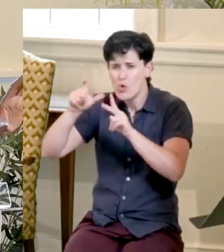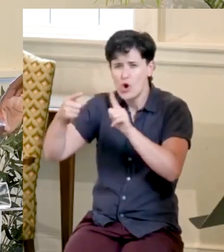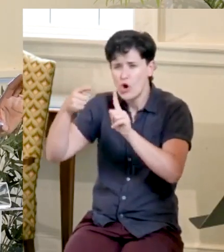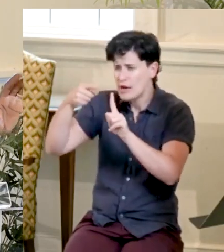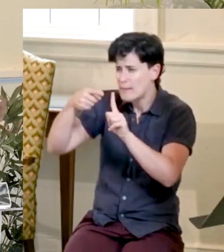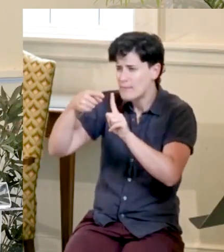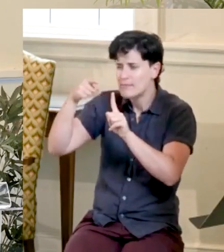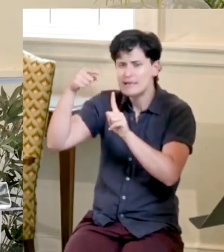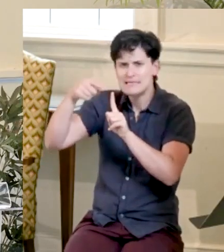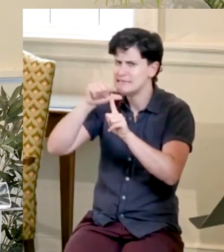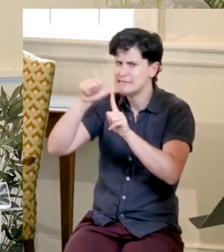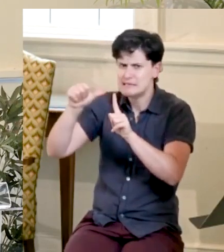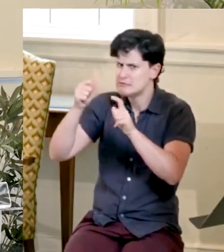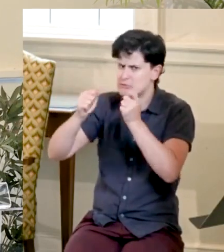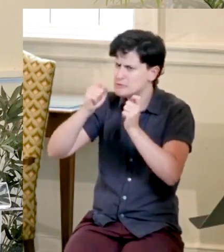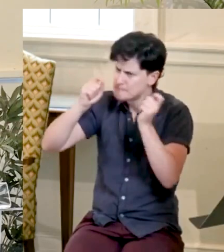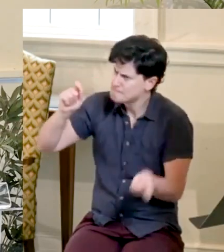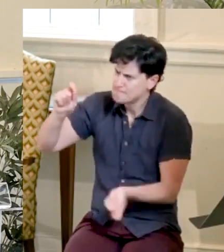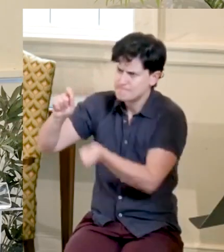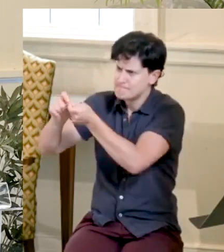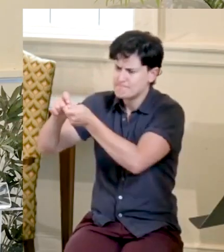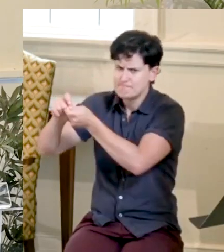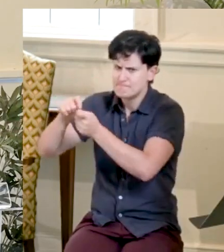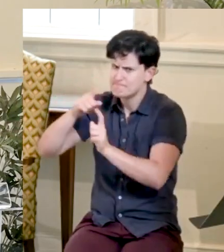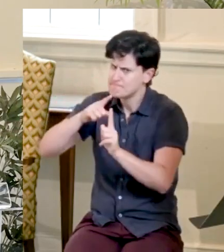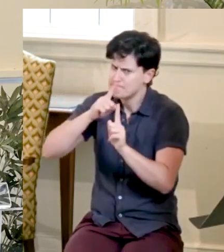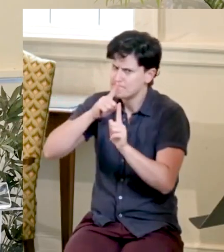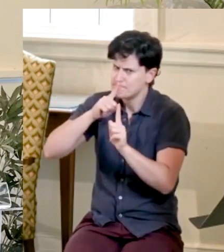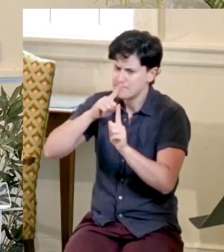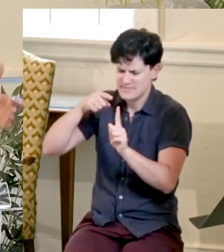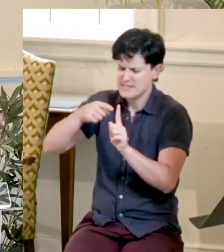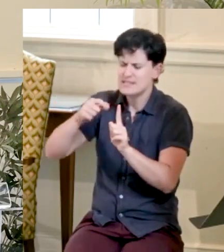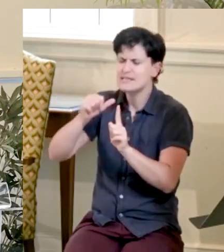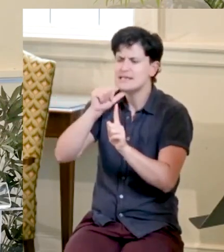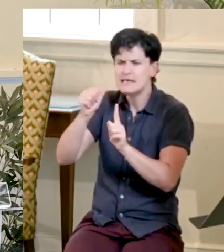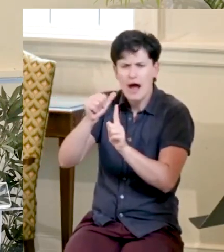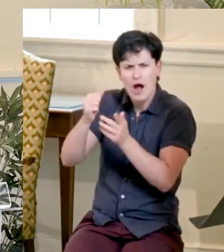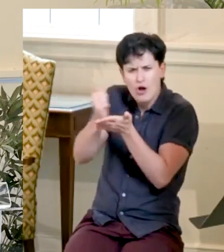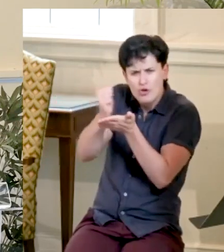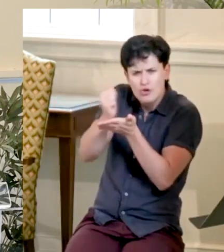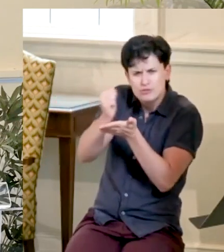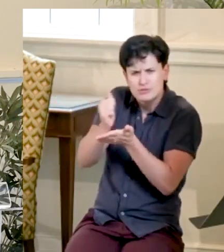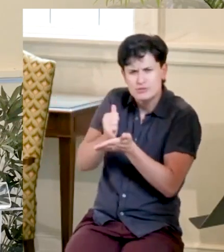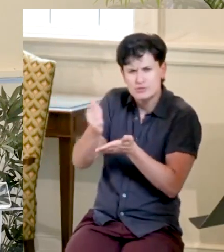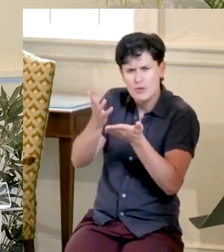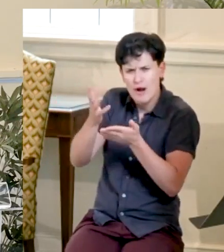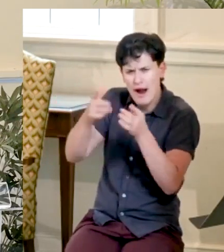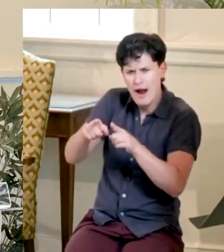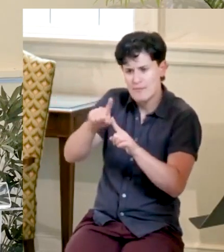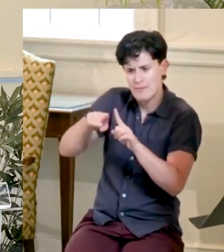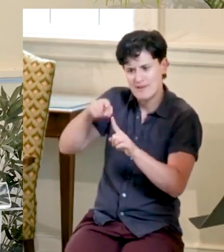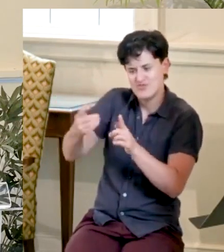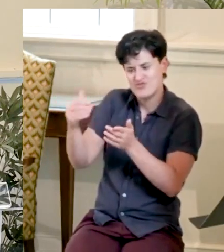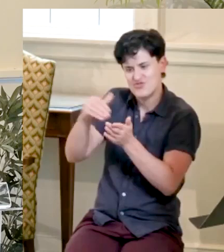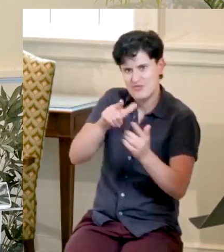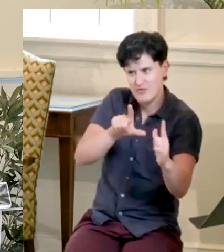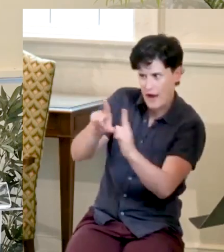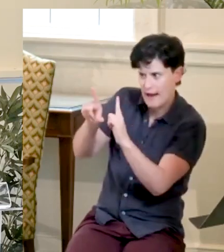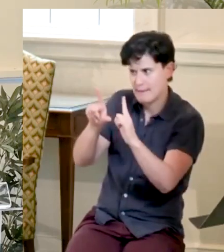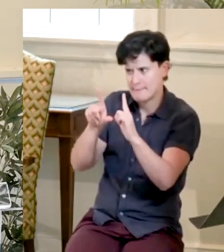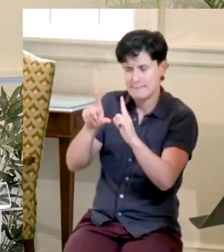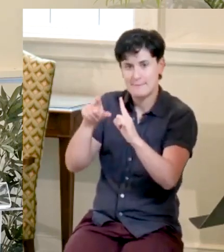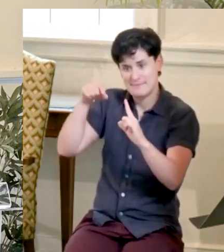he didn't seek revenge. He doesn't erase what happened, he reframes it.